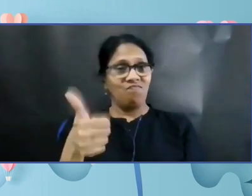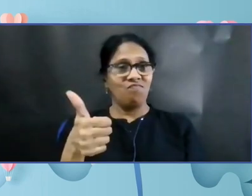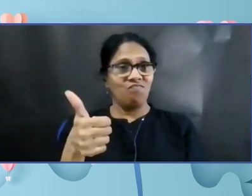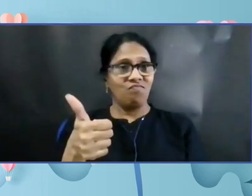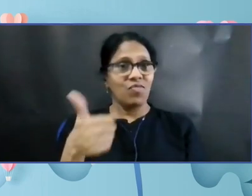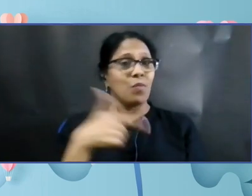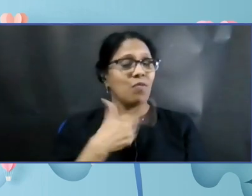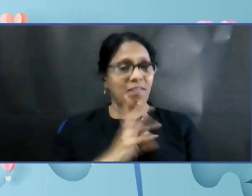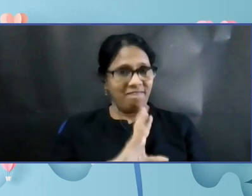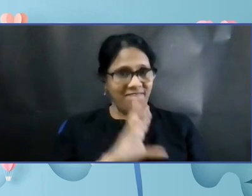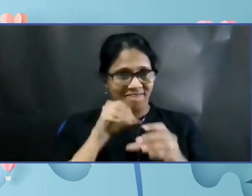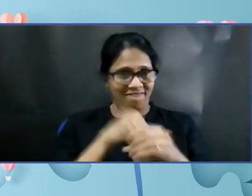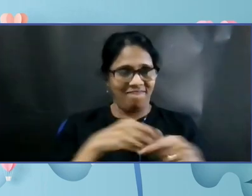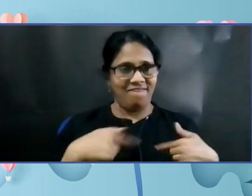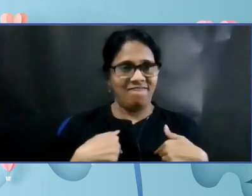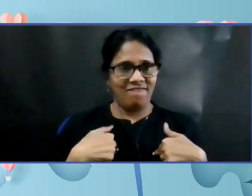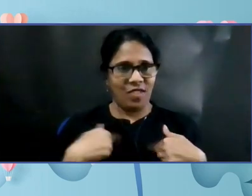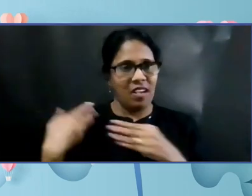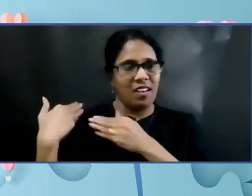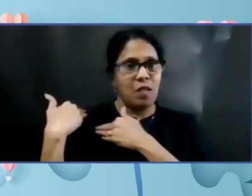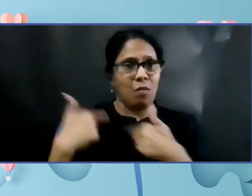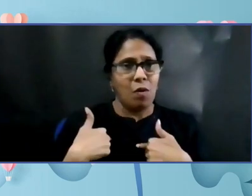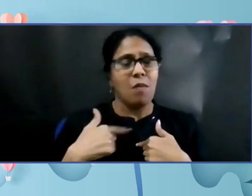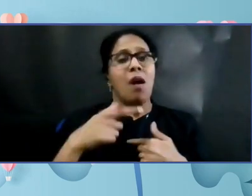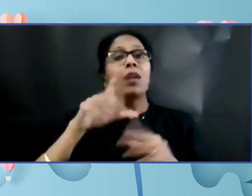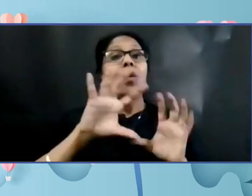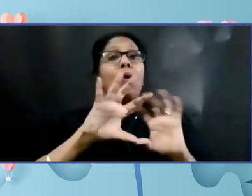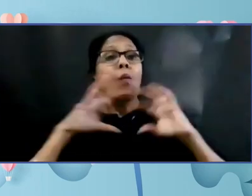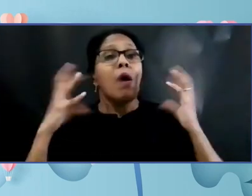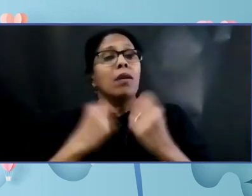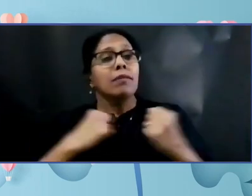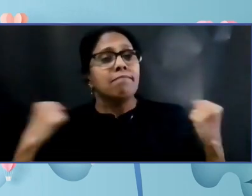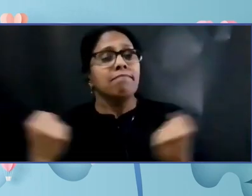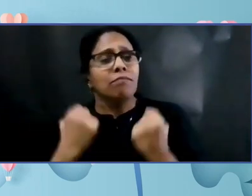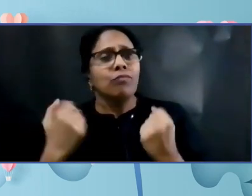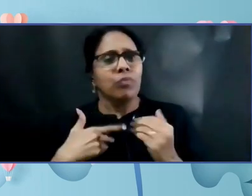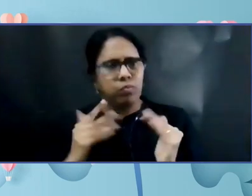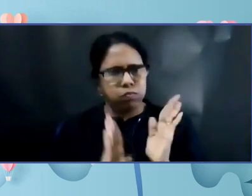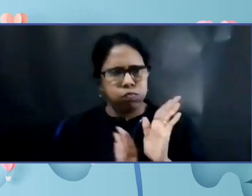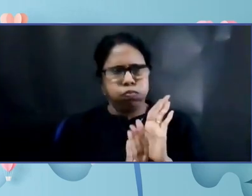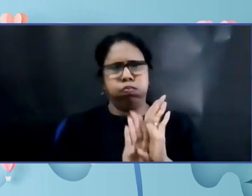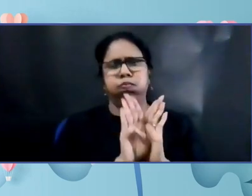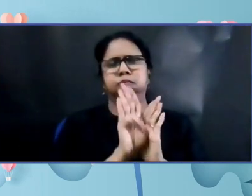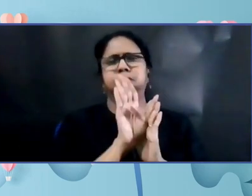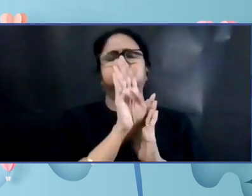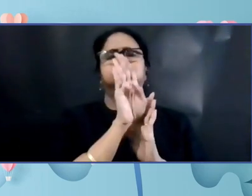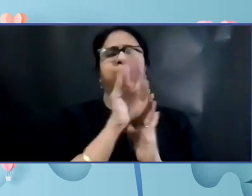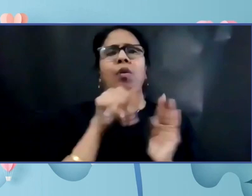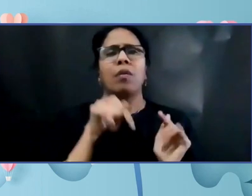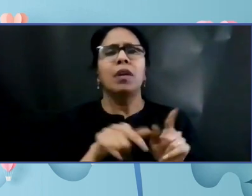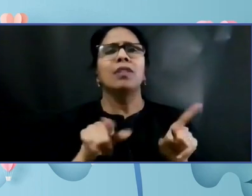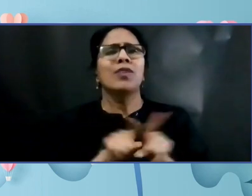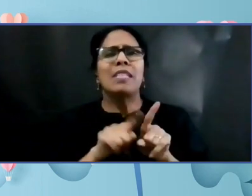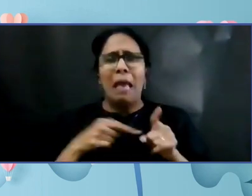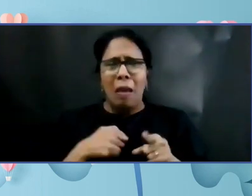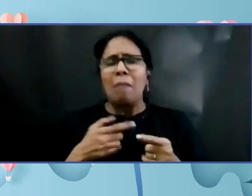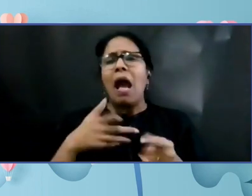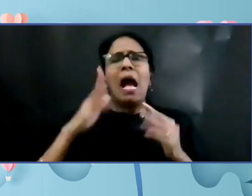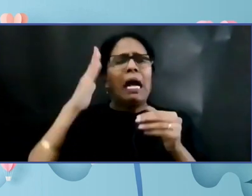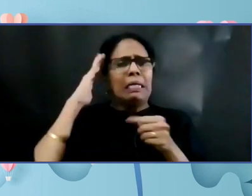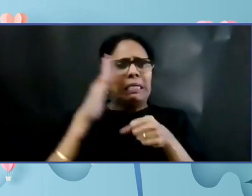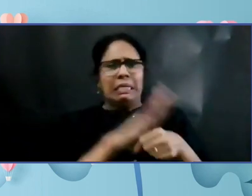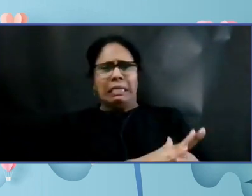When the world strives, we exceed. In fact, we're practically the destroyers of